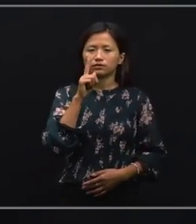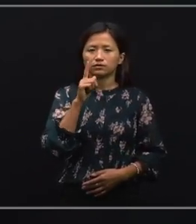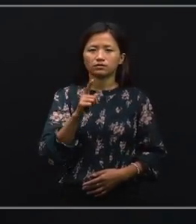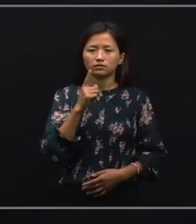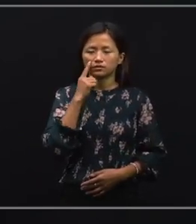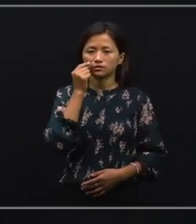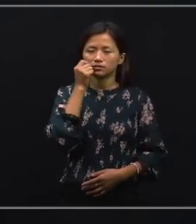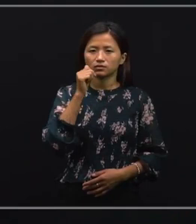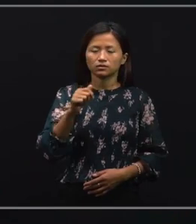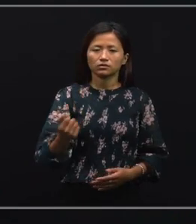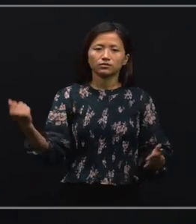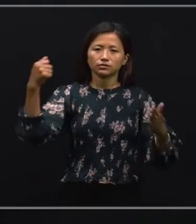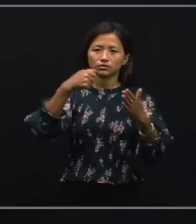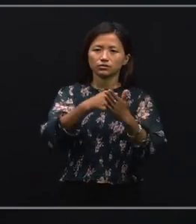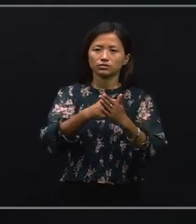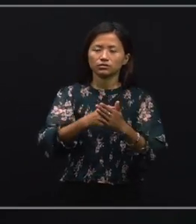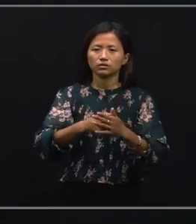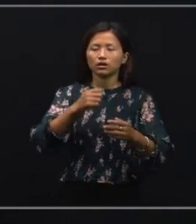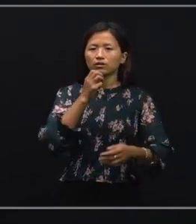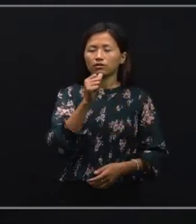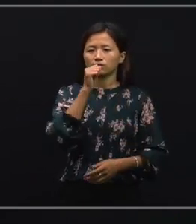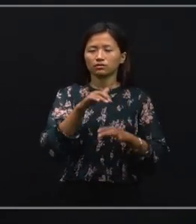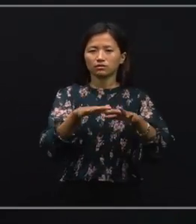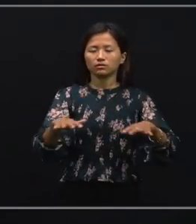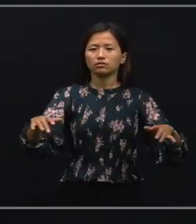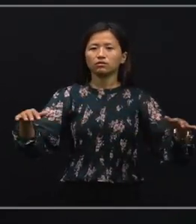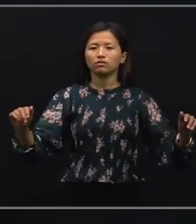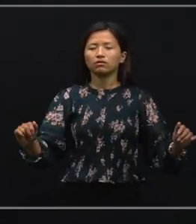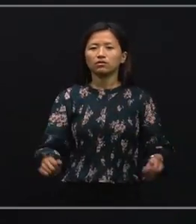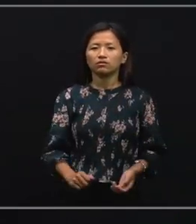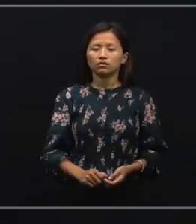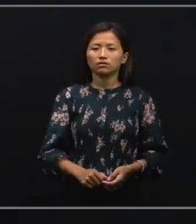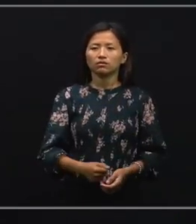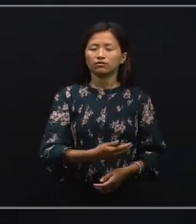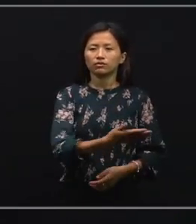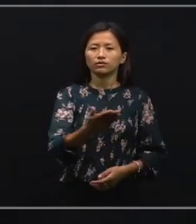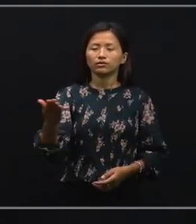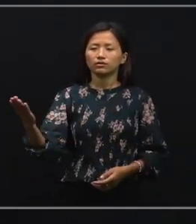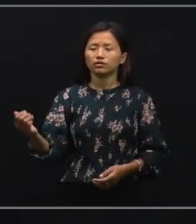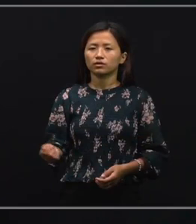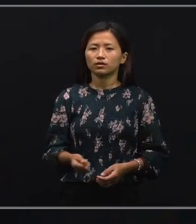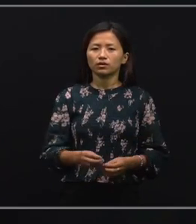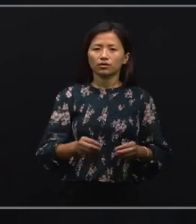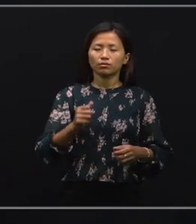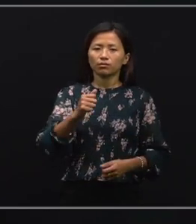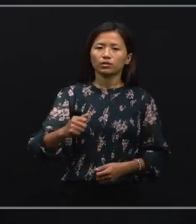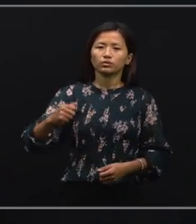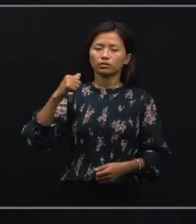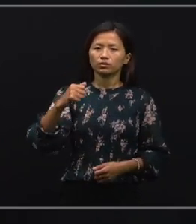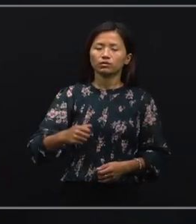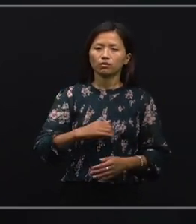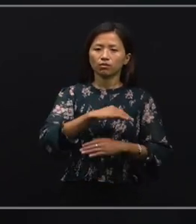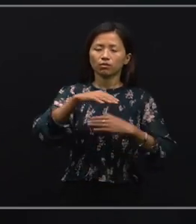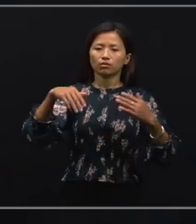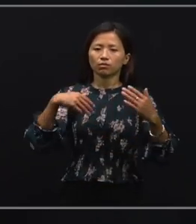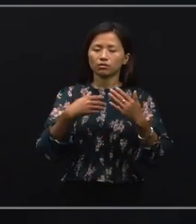Lord Ullin and his men, had already reached the shore. And by the time they reached the shore, their boat was almost